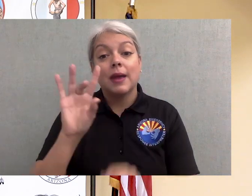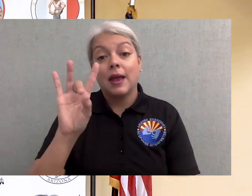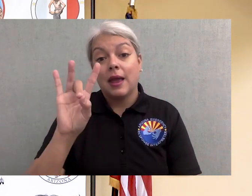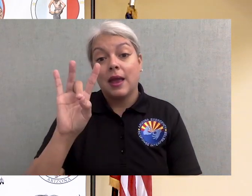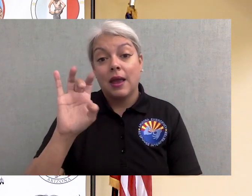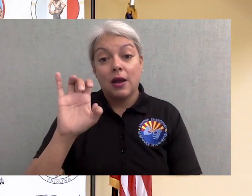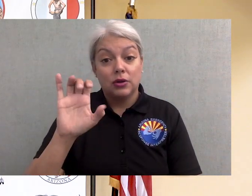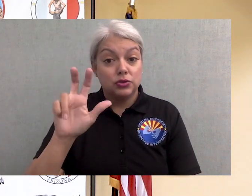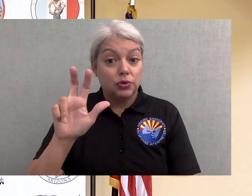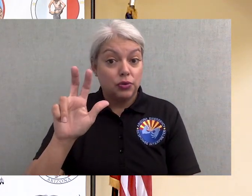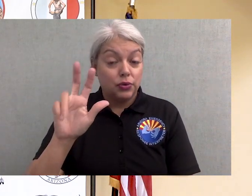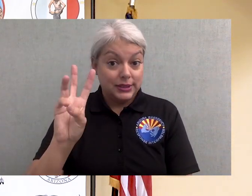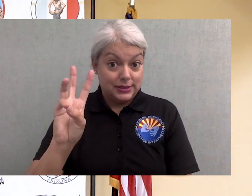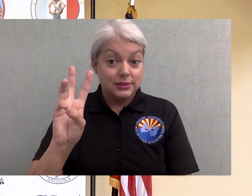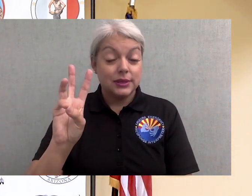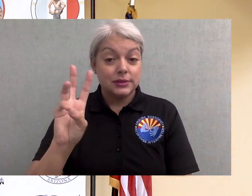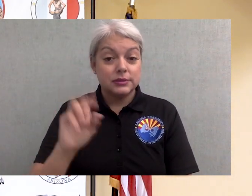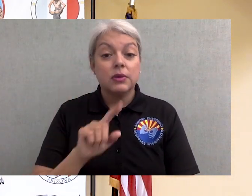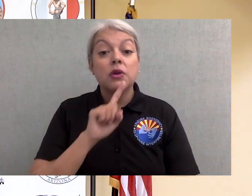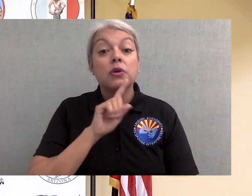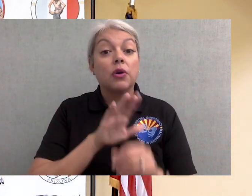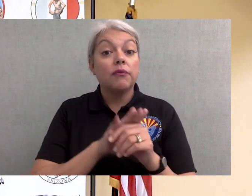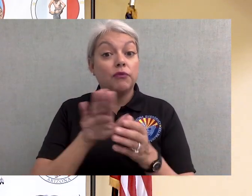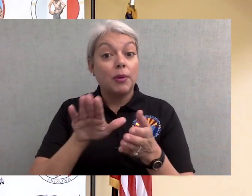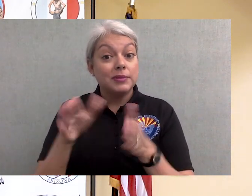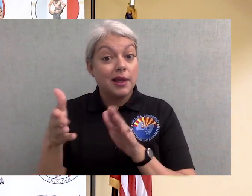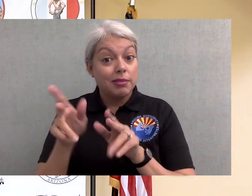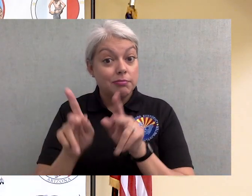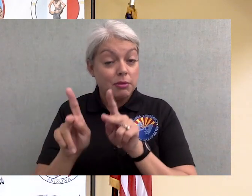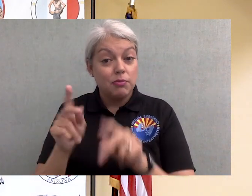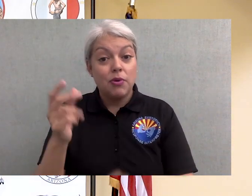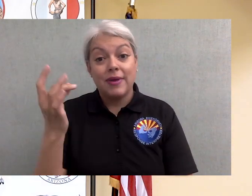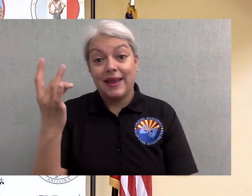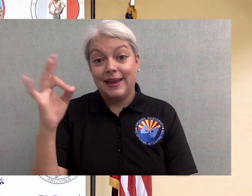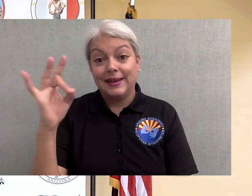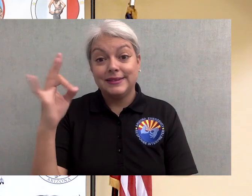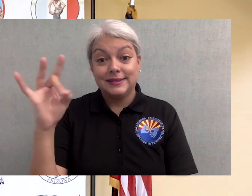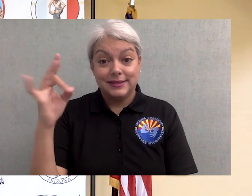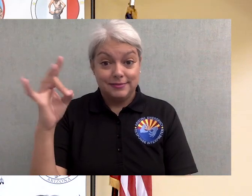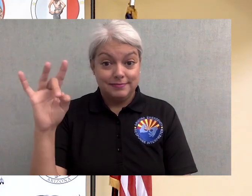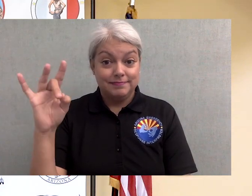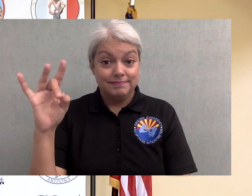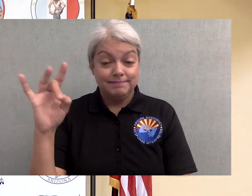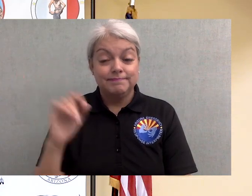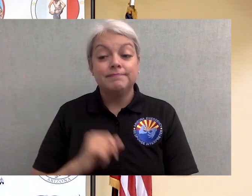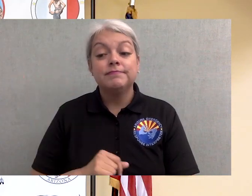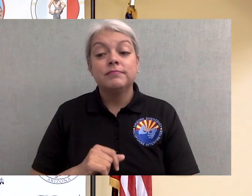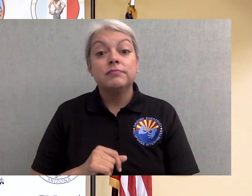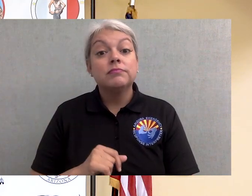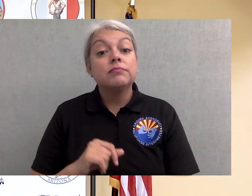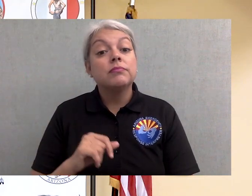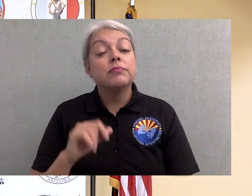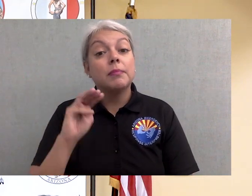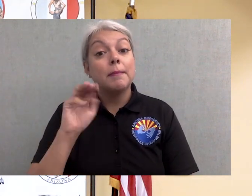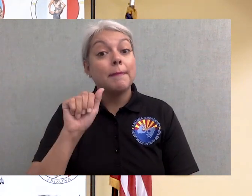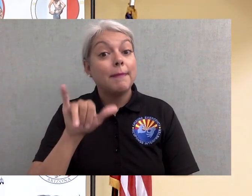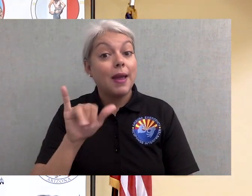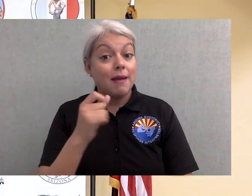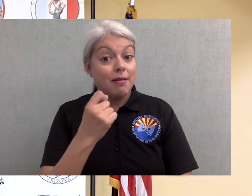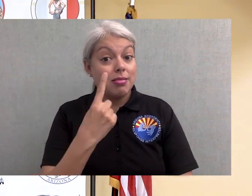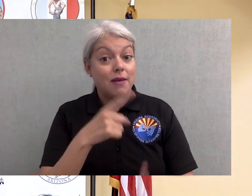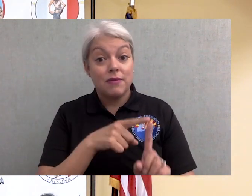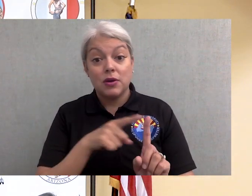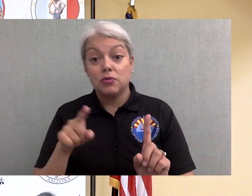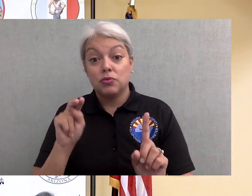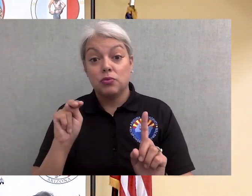Our confirmed deaths is 18. And from the date of May 11th through November 14th, 2020,